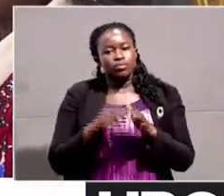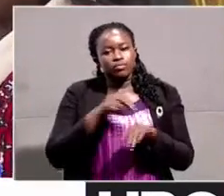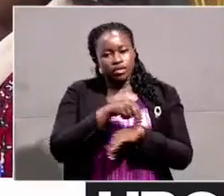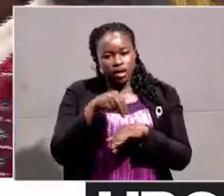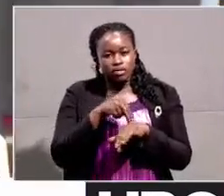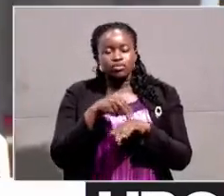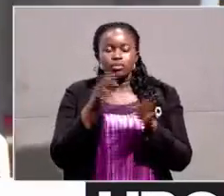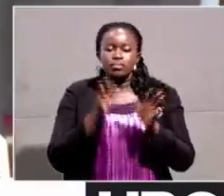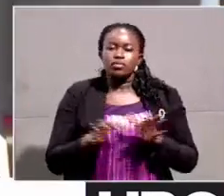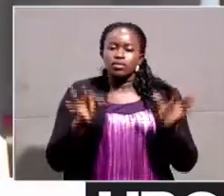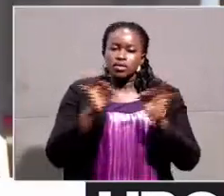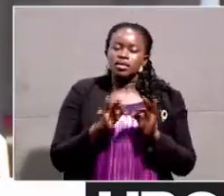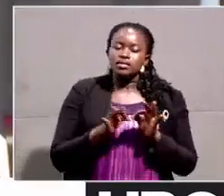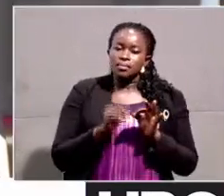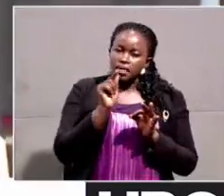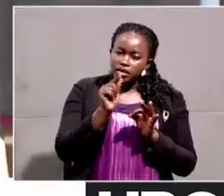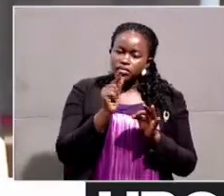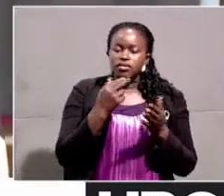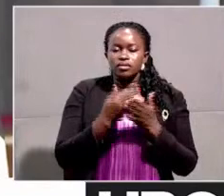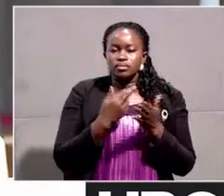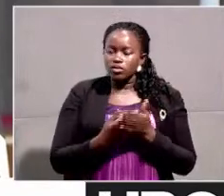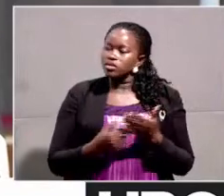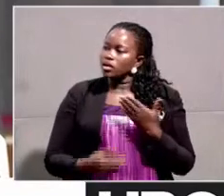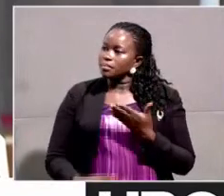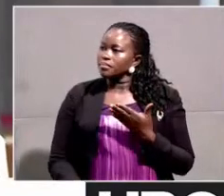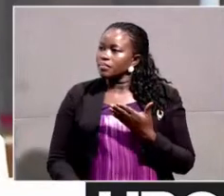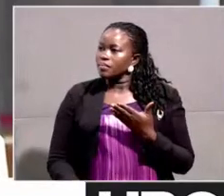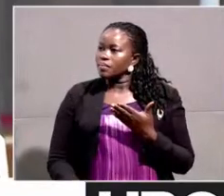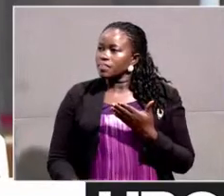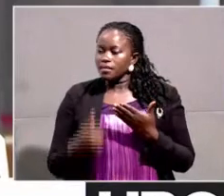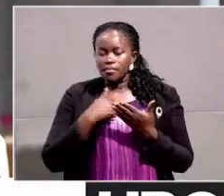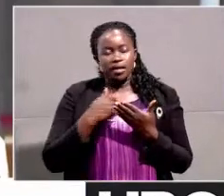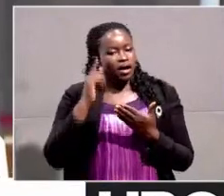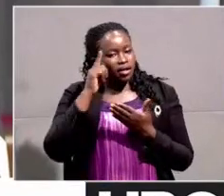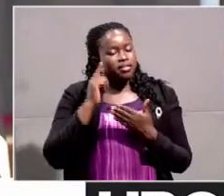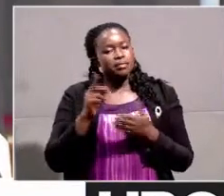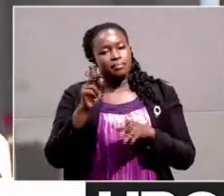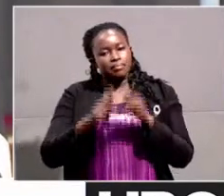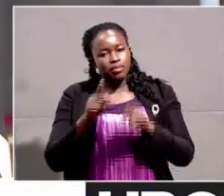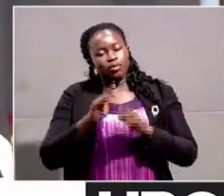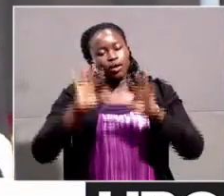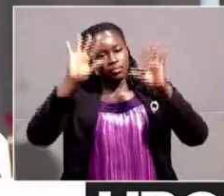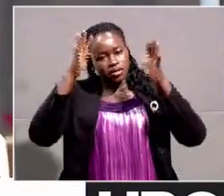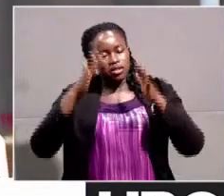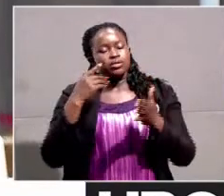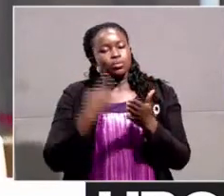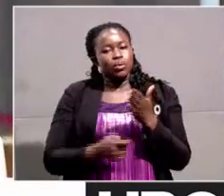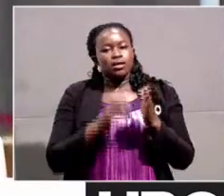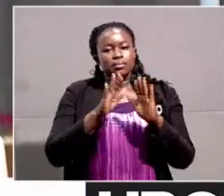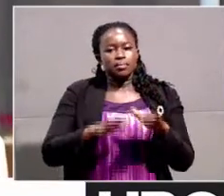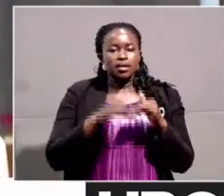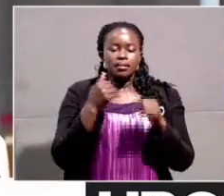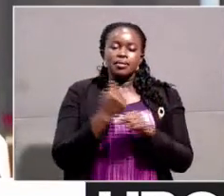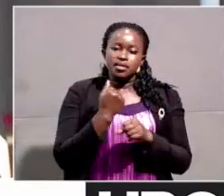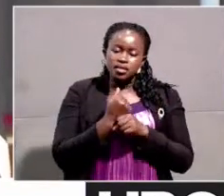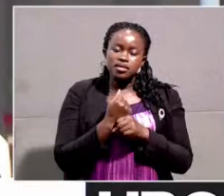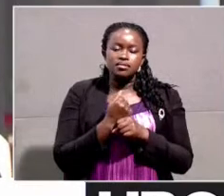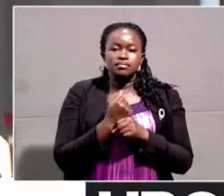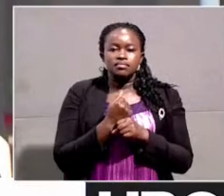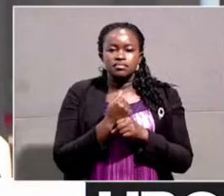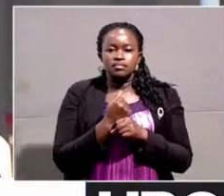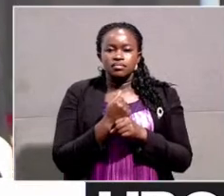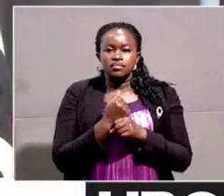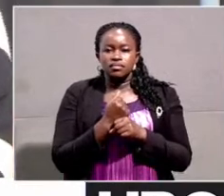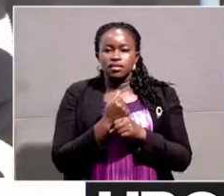minority reports. And I think the public appreciated what Parliament eventually did in terminating